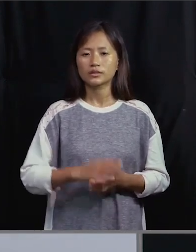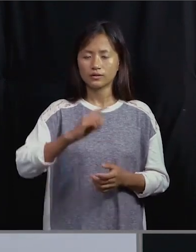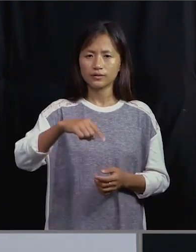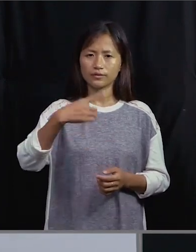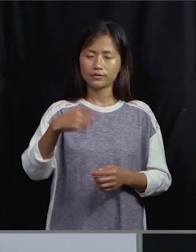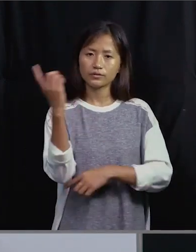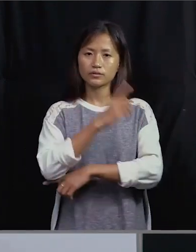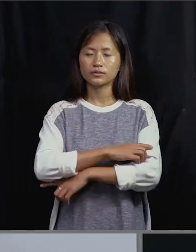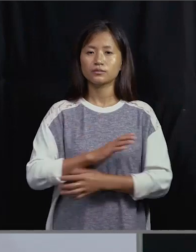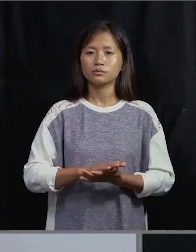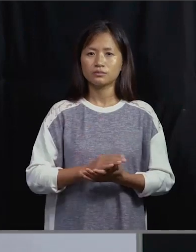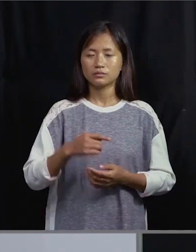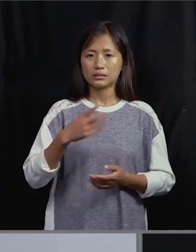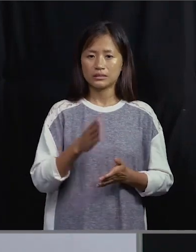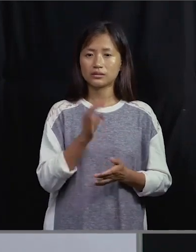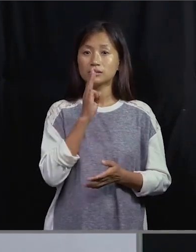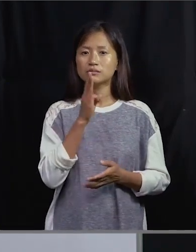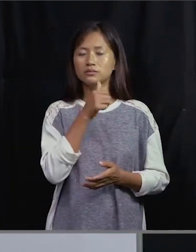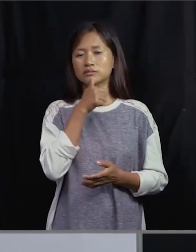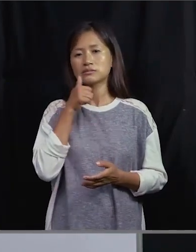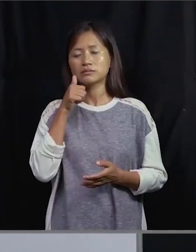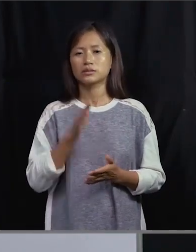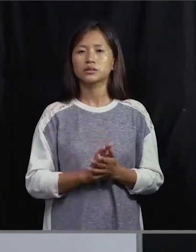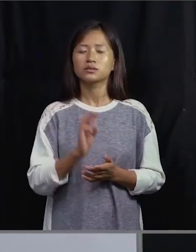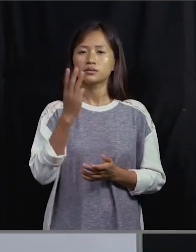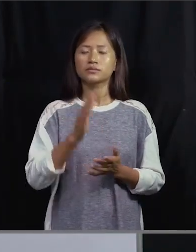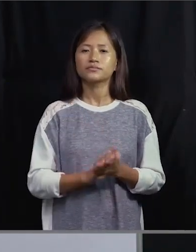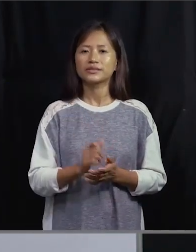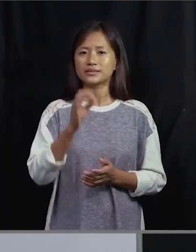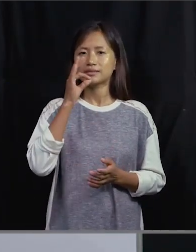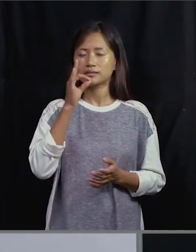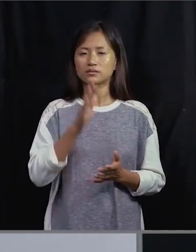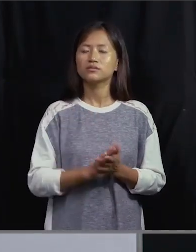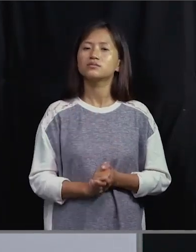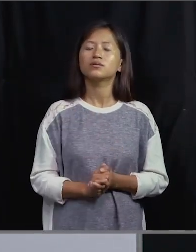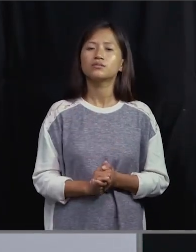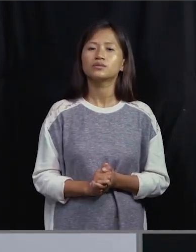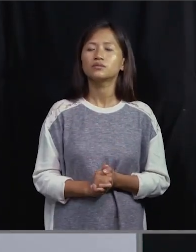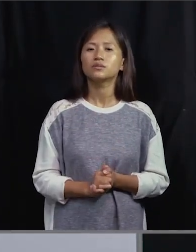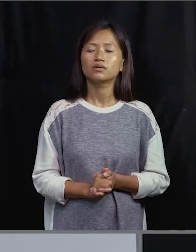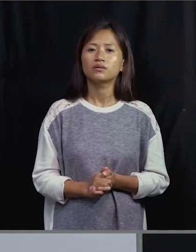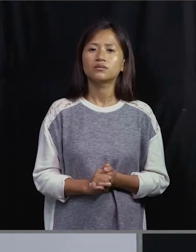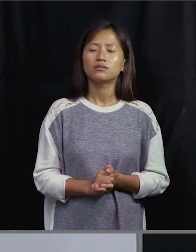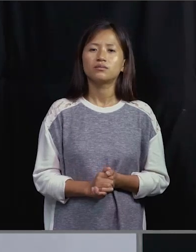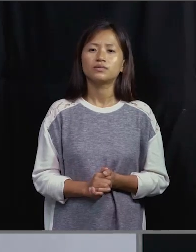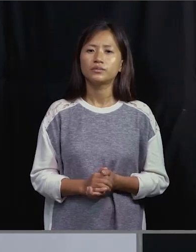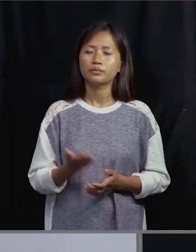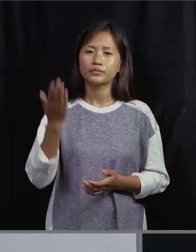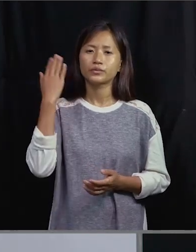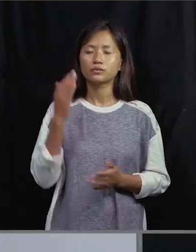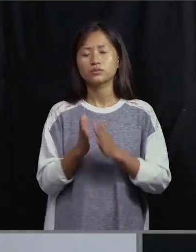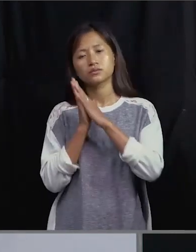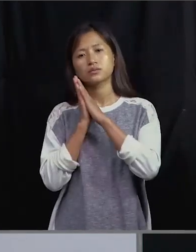everyday milk. You know, in all the households, we drink tea in the morning, in the afternoon, sometimes before we go to sleep